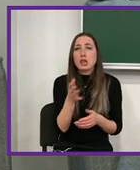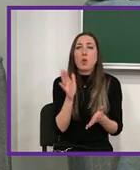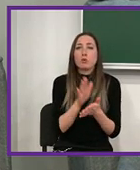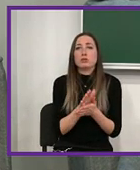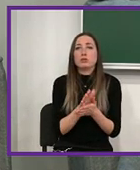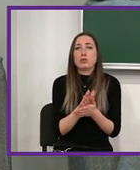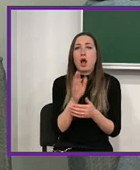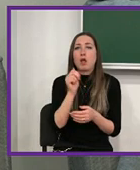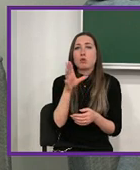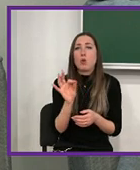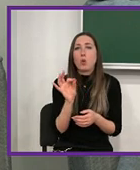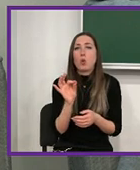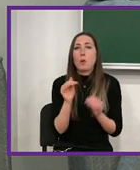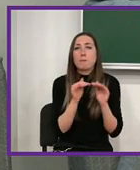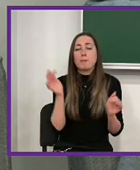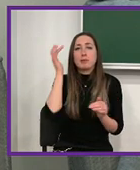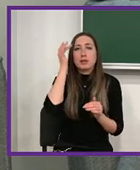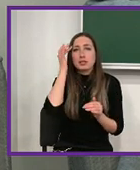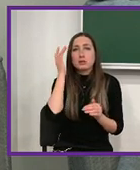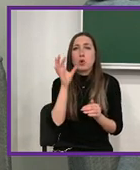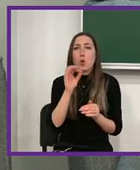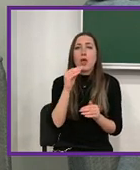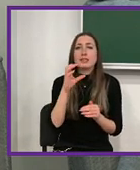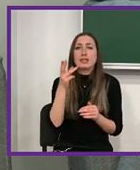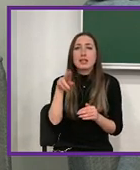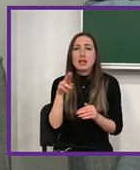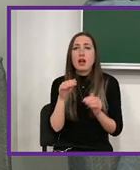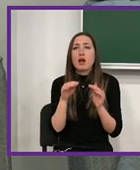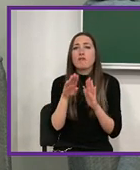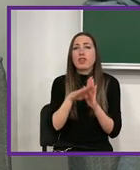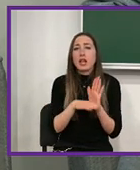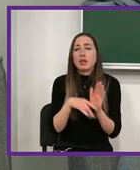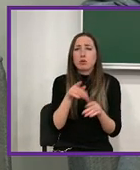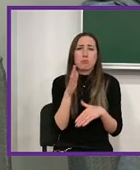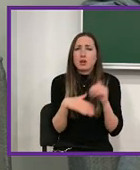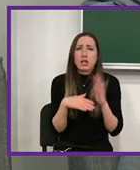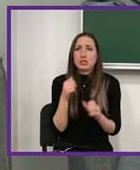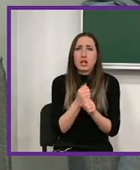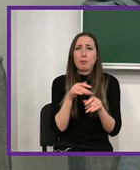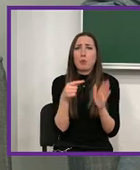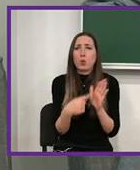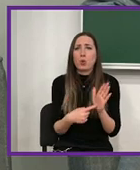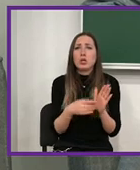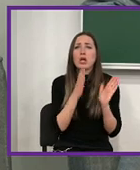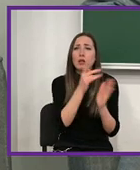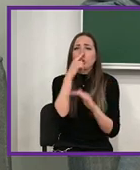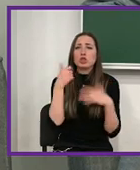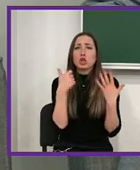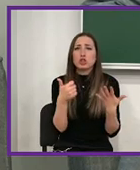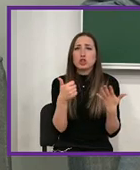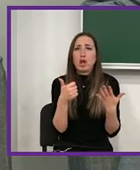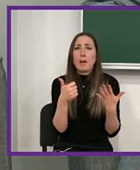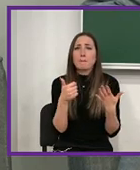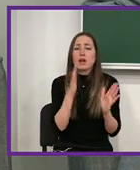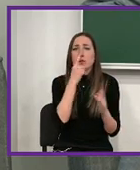The latter in particular, they have some very practical action points per each of these six elements. Look at what you have